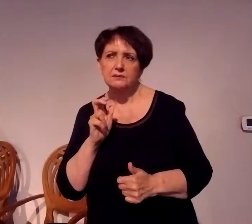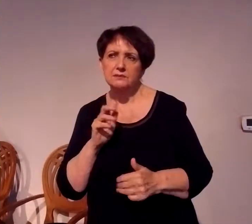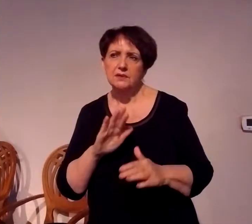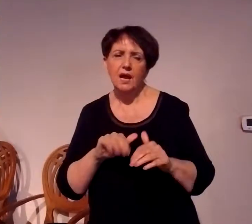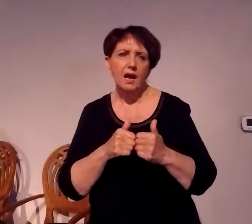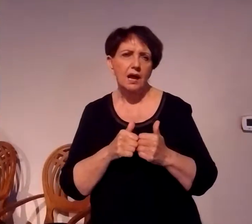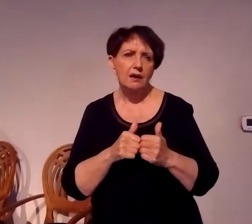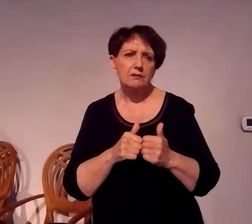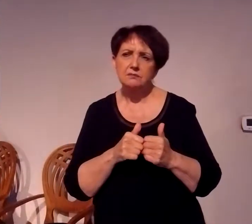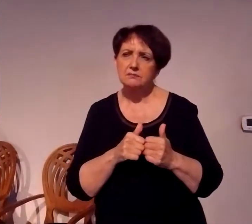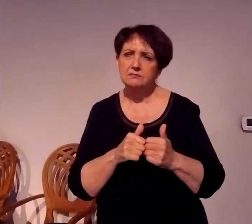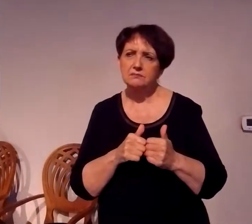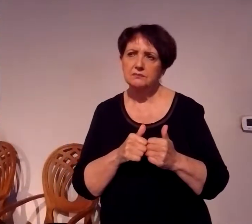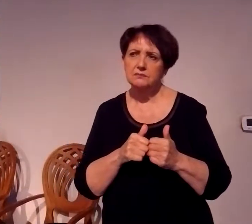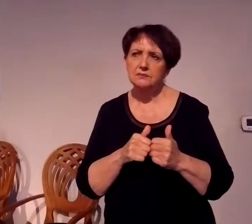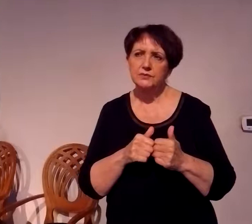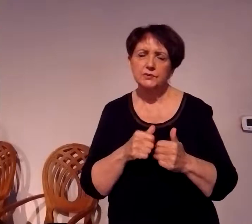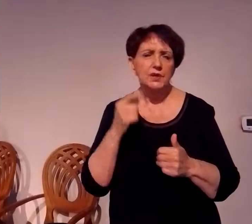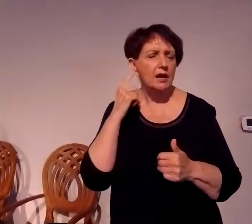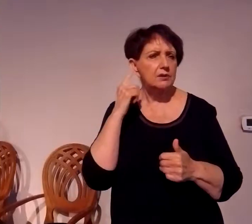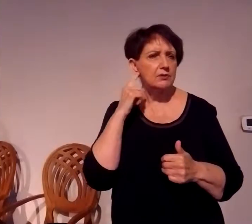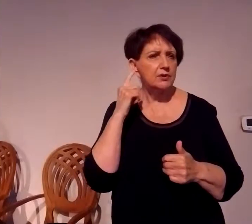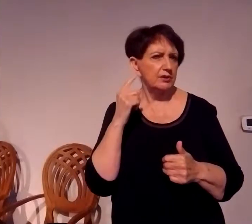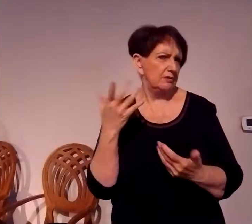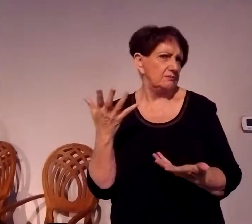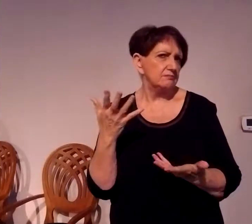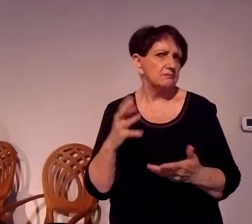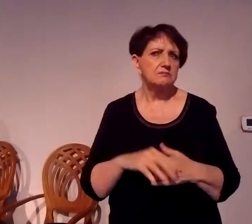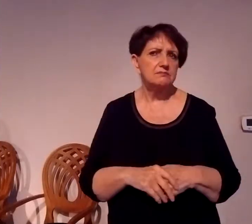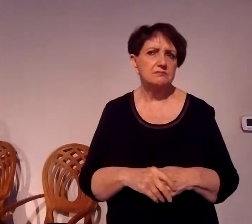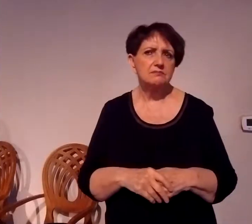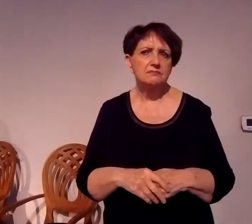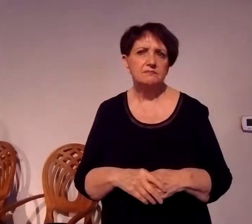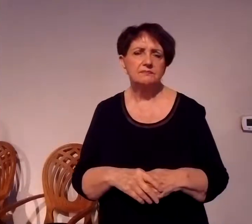How are we hearing it?